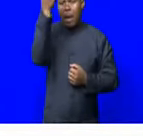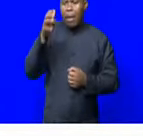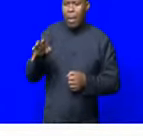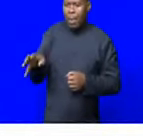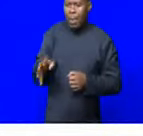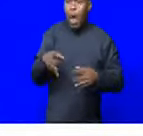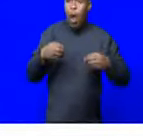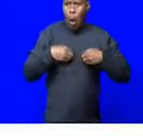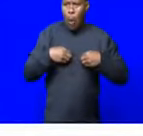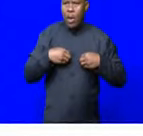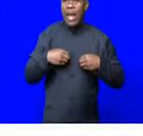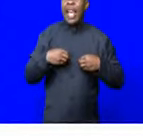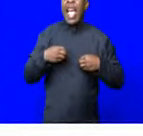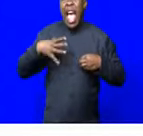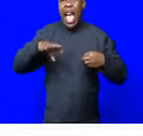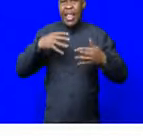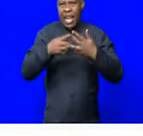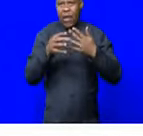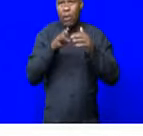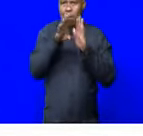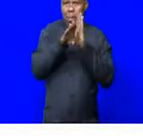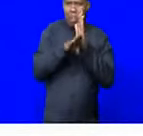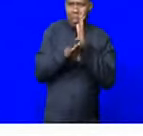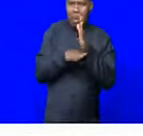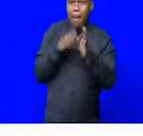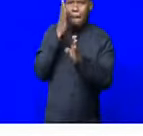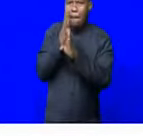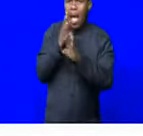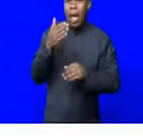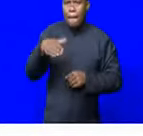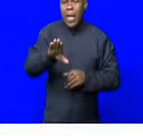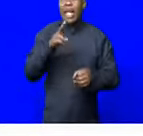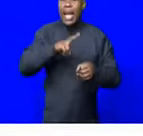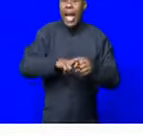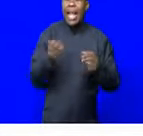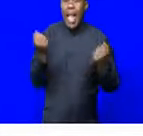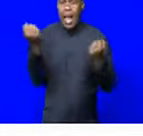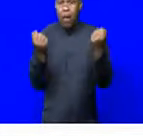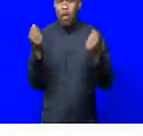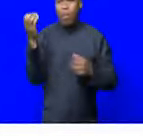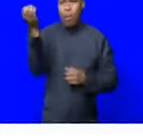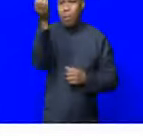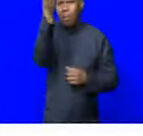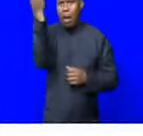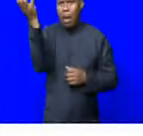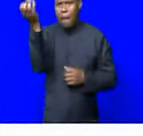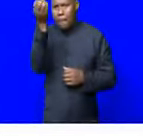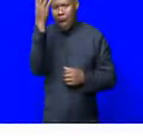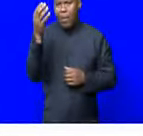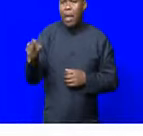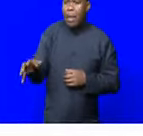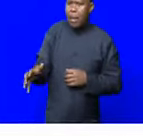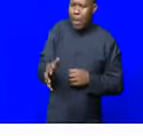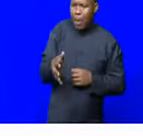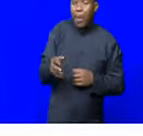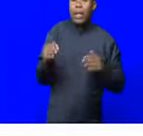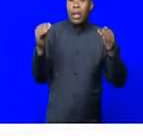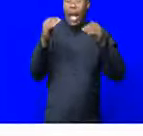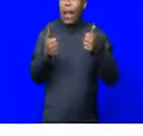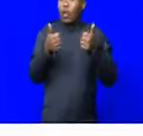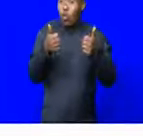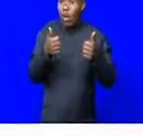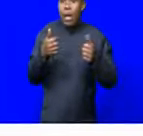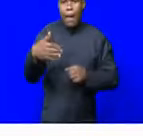standards before rendering their services, and their tractors must be in good condition. Kafishane nje la ema awa